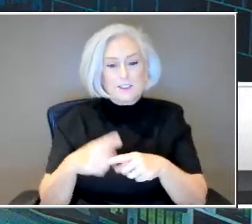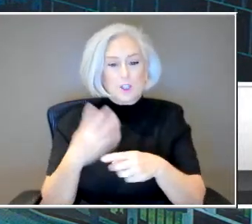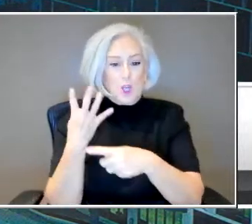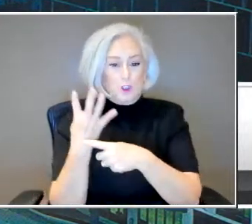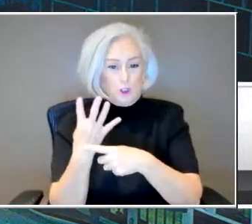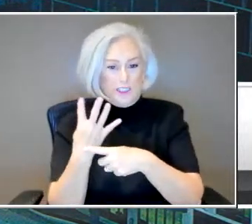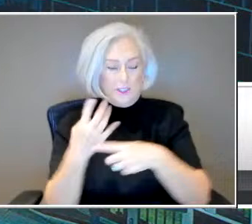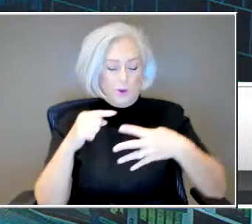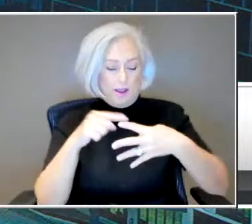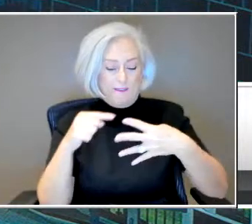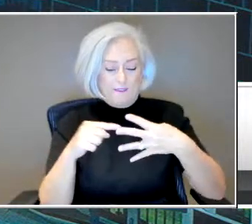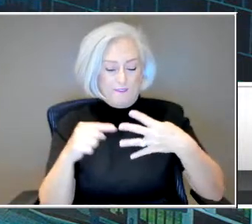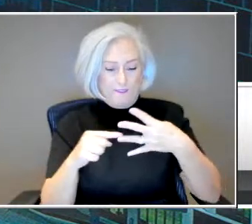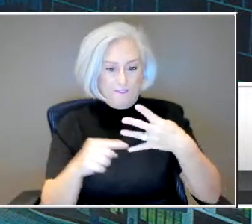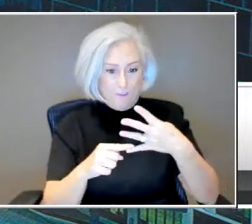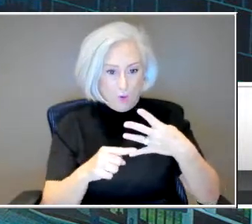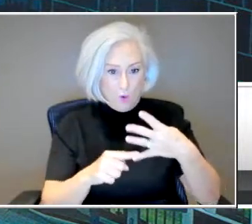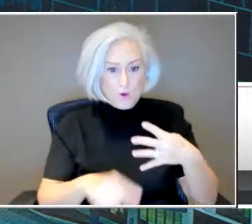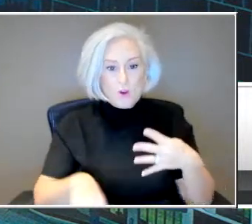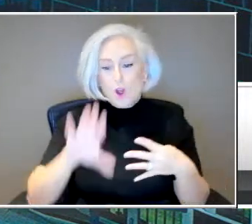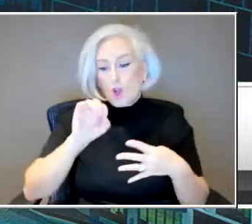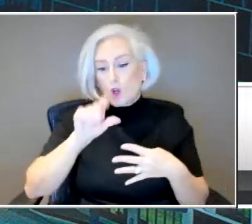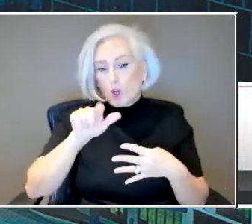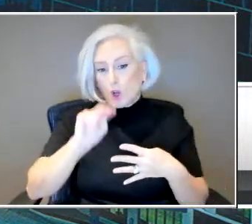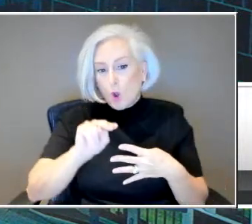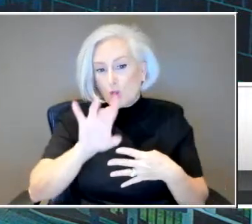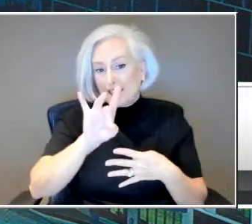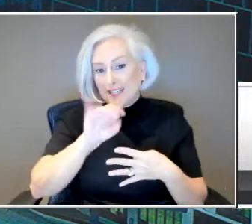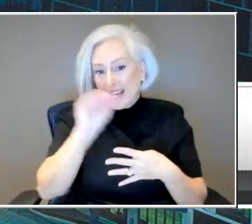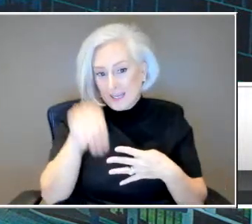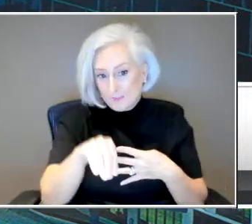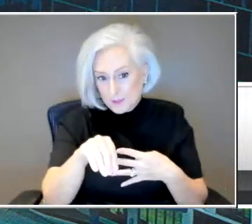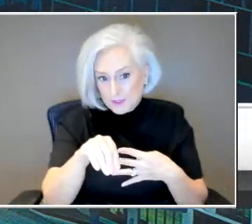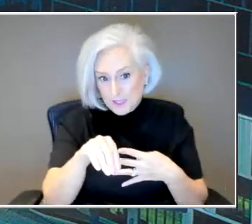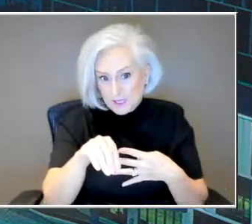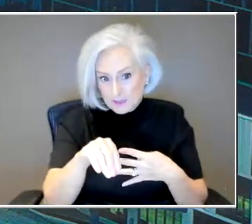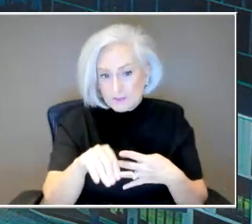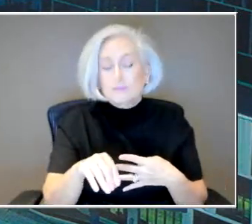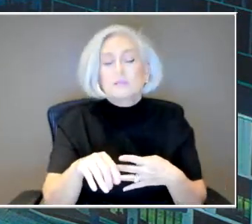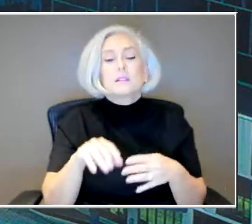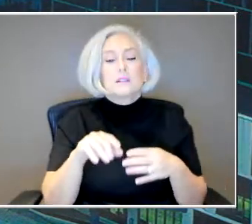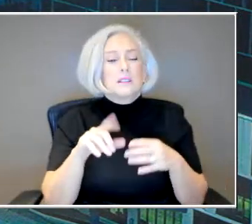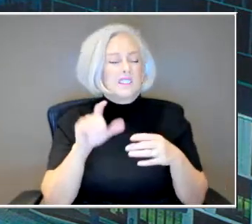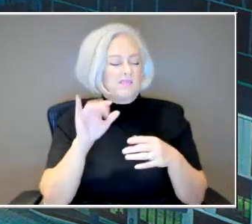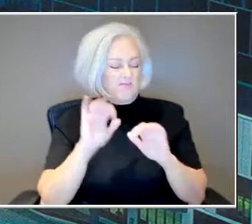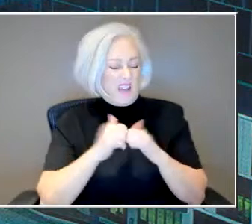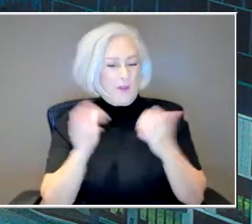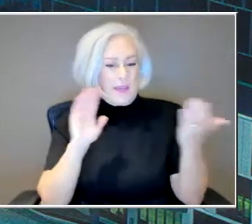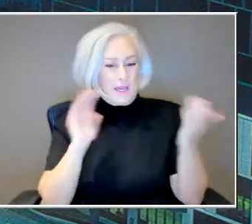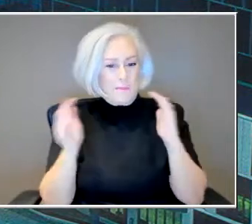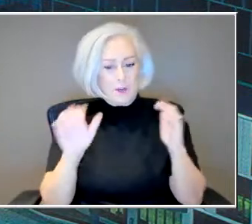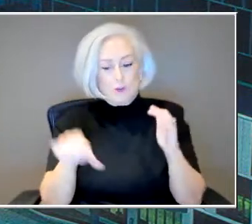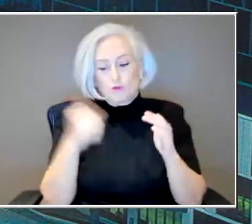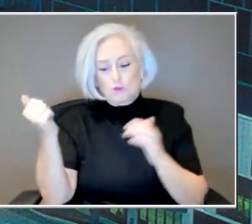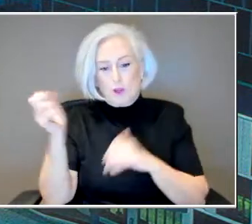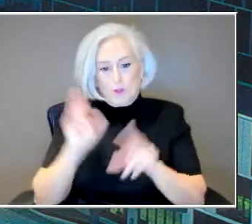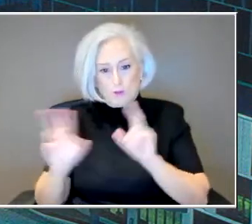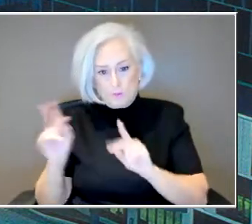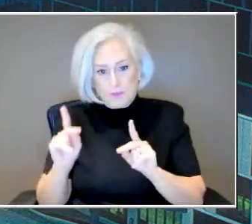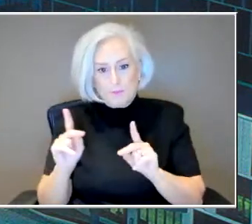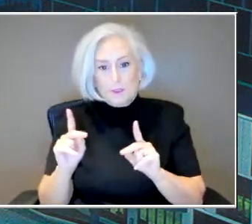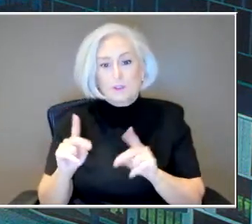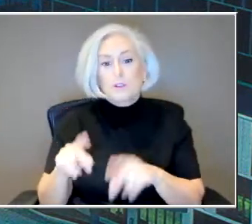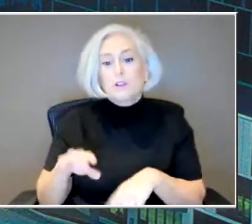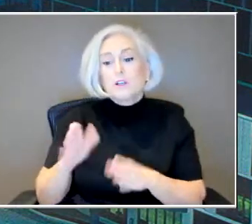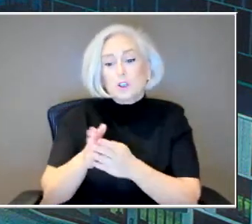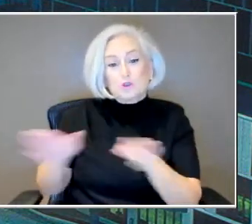of colon cancer up to 80%. To give you a sense how that compares to the general population, the risk of colon cancer in the general population is 4